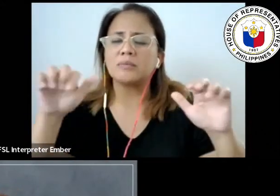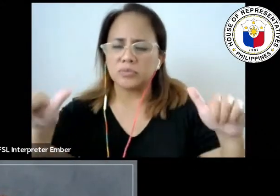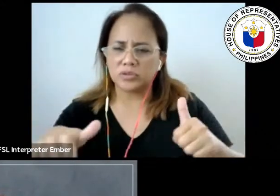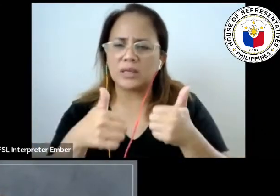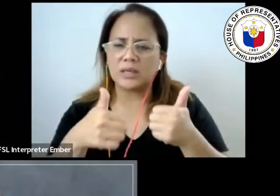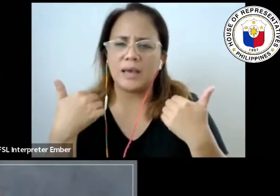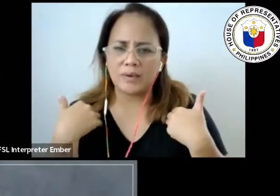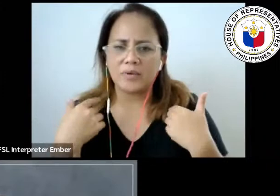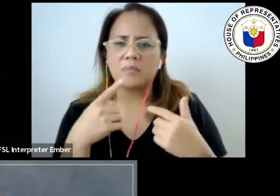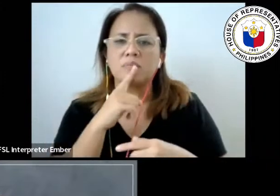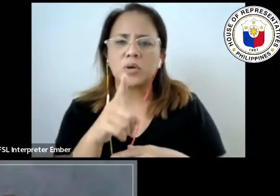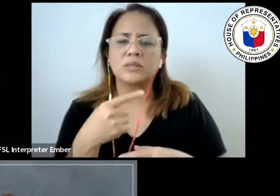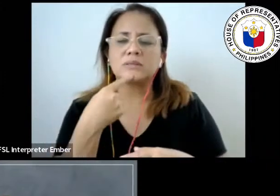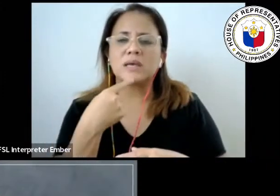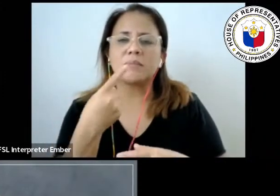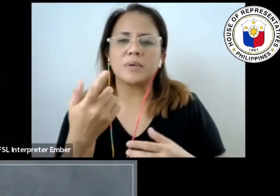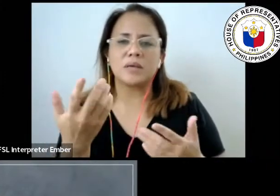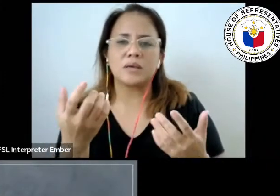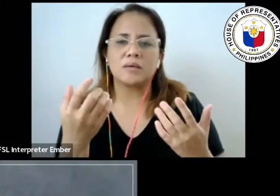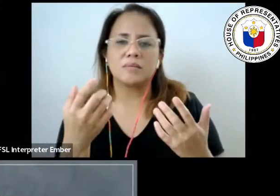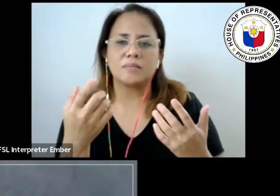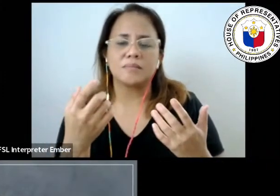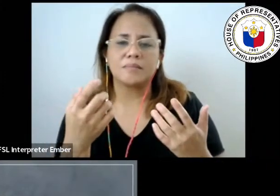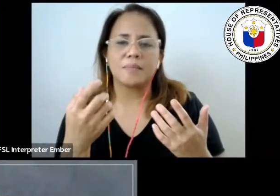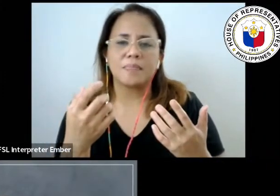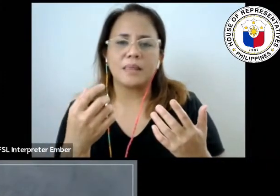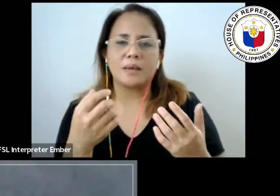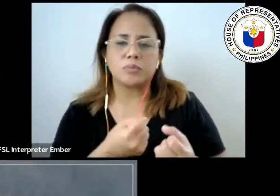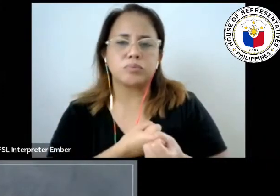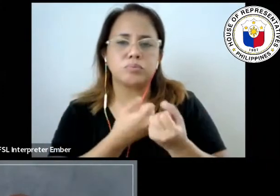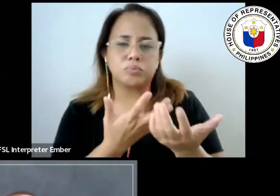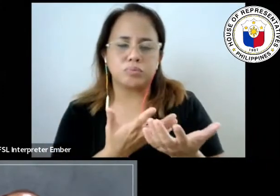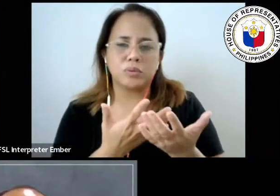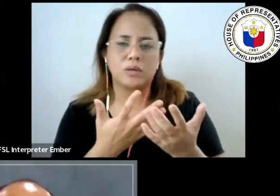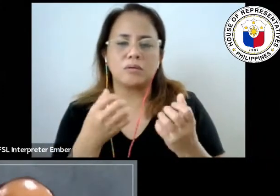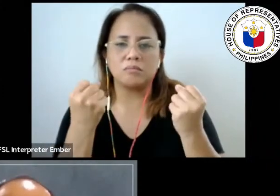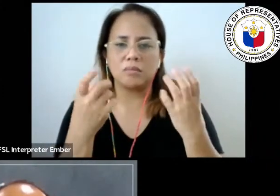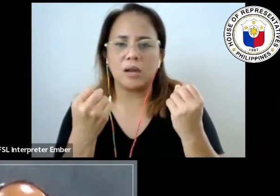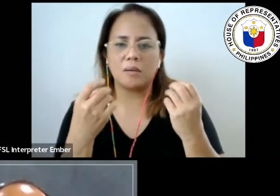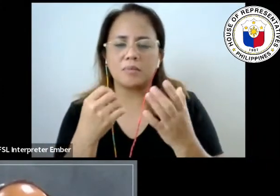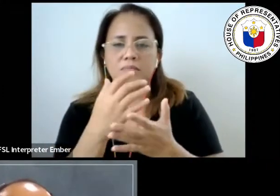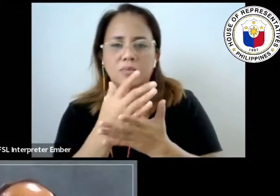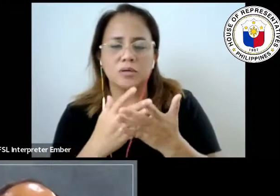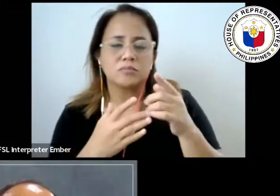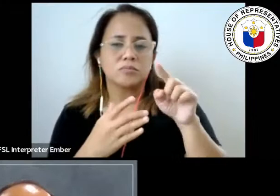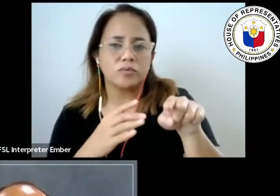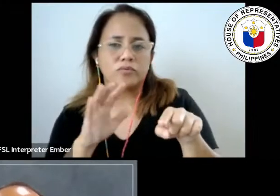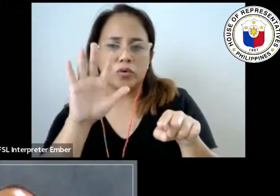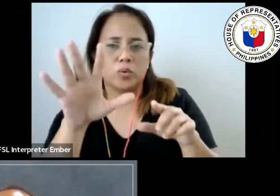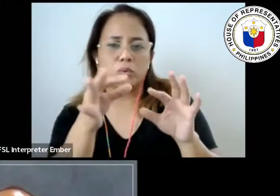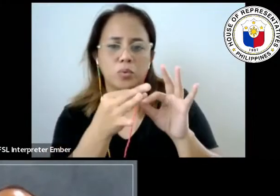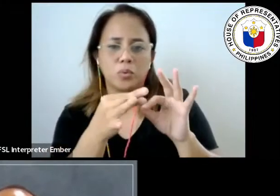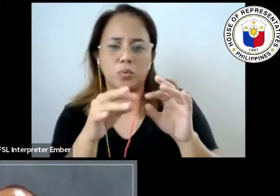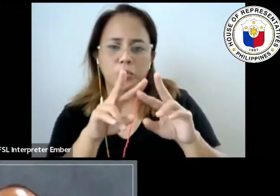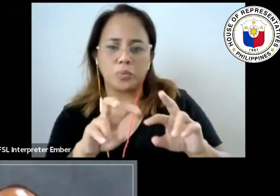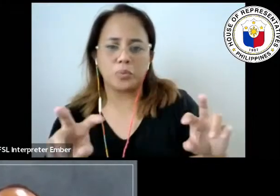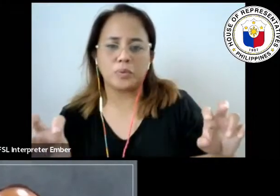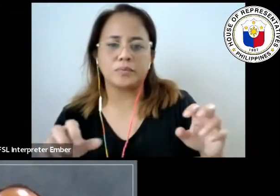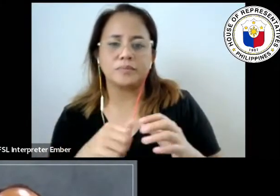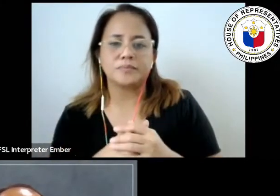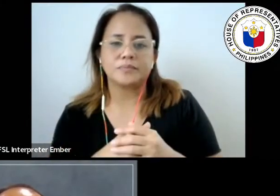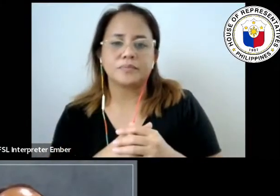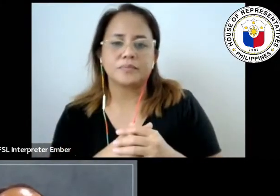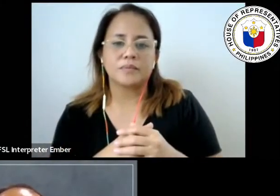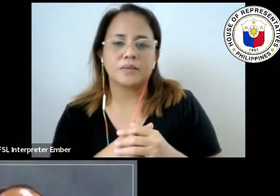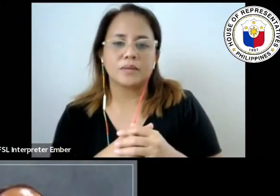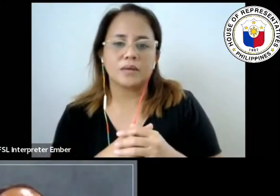challenges. In fact, you mentioned that very expressly in several portions of your study. Na una,